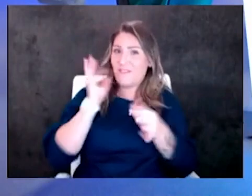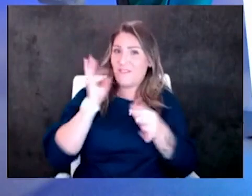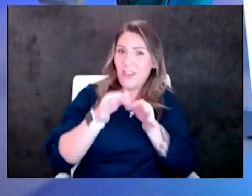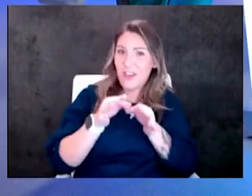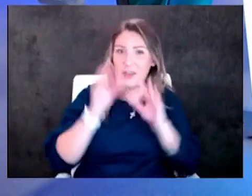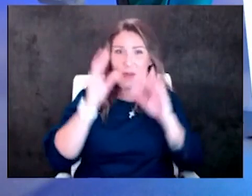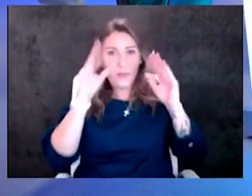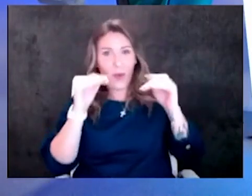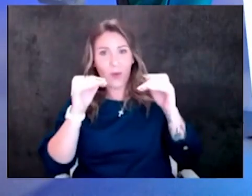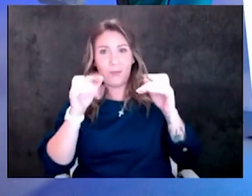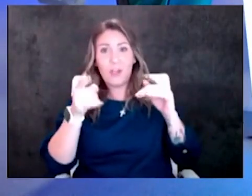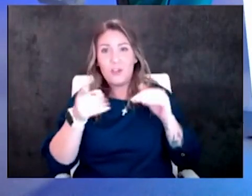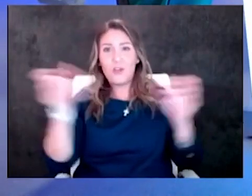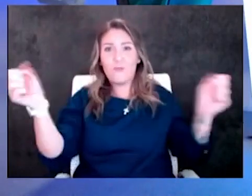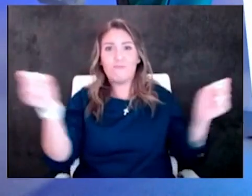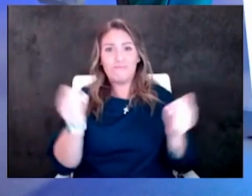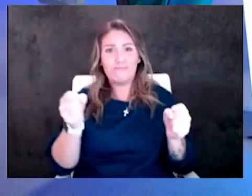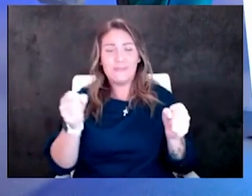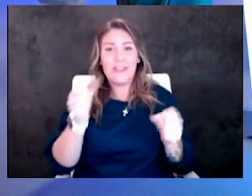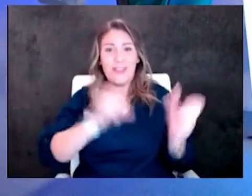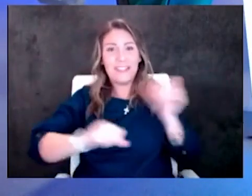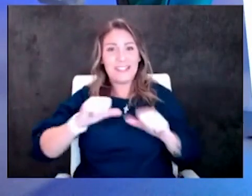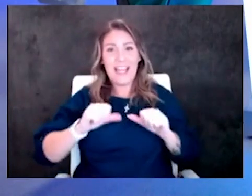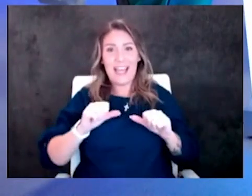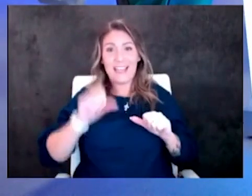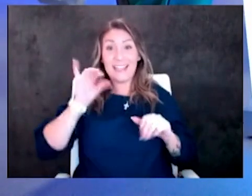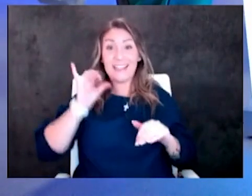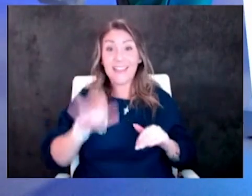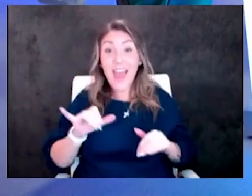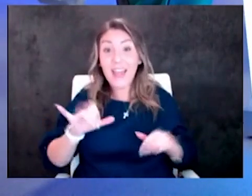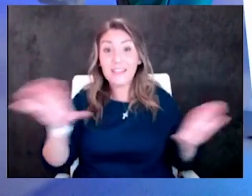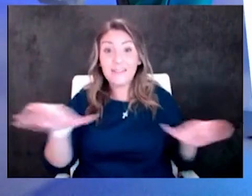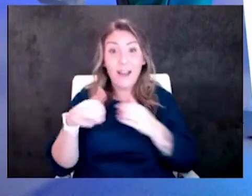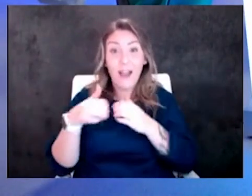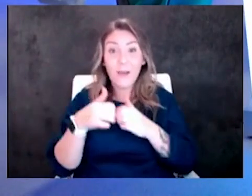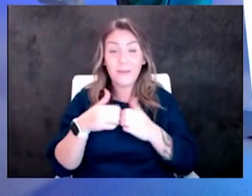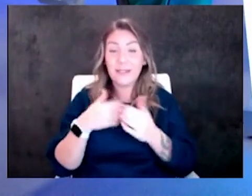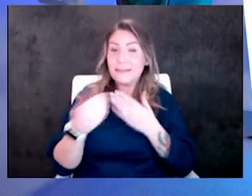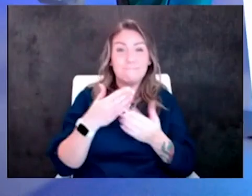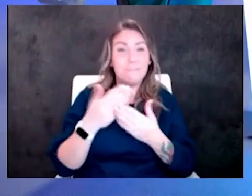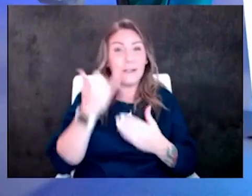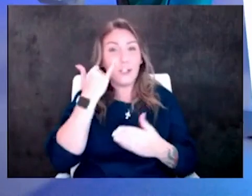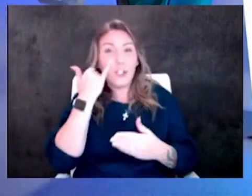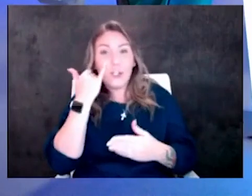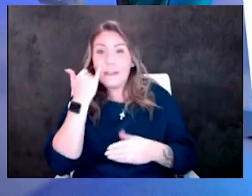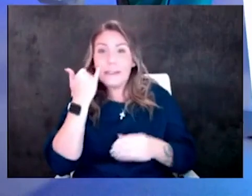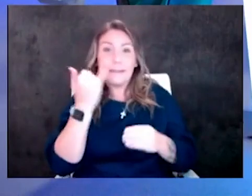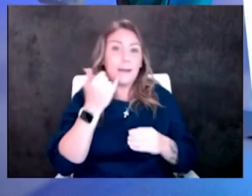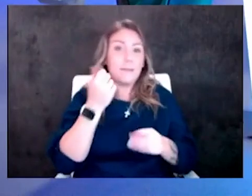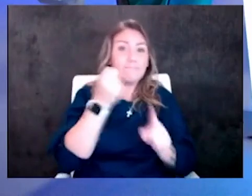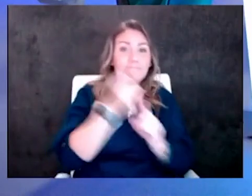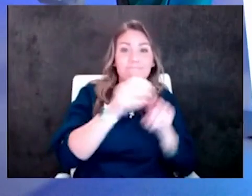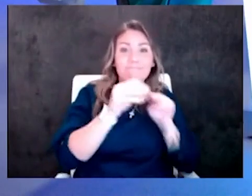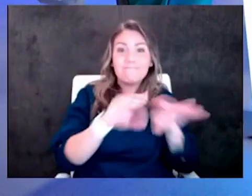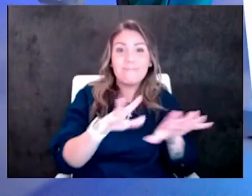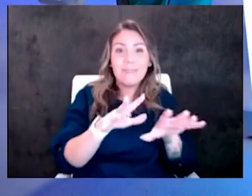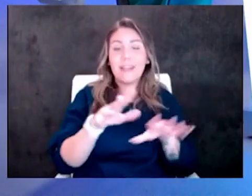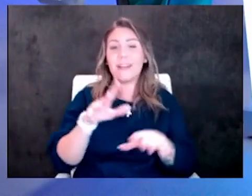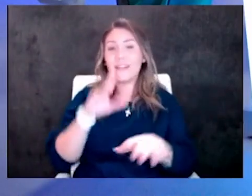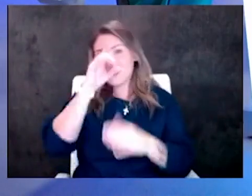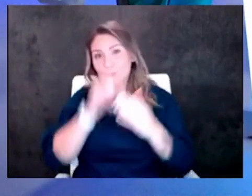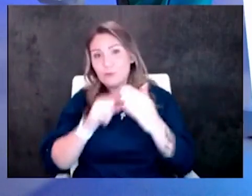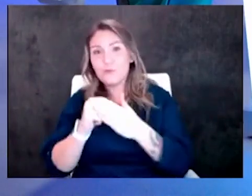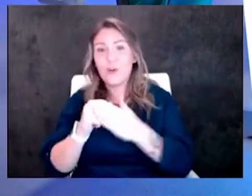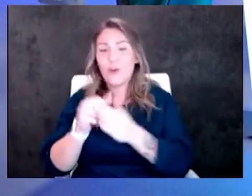the science. And that's the combination. Whether it's a pandemic, it's a stroke, it's the operating room, wherever you are. And